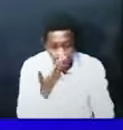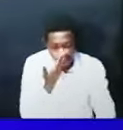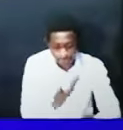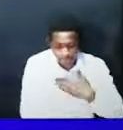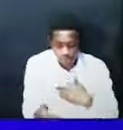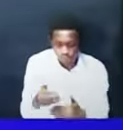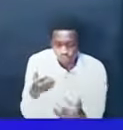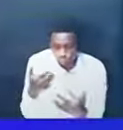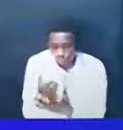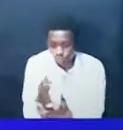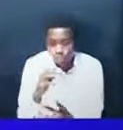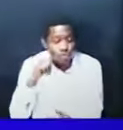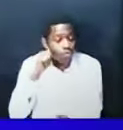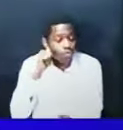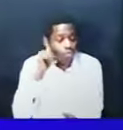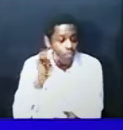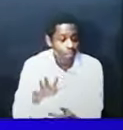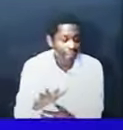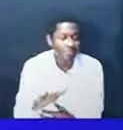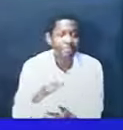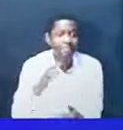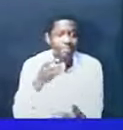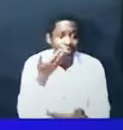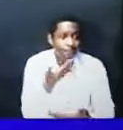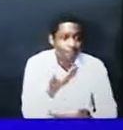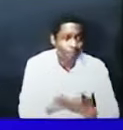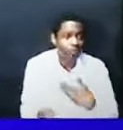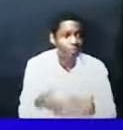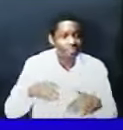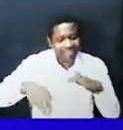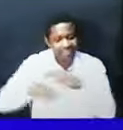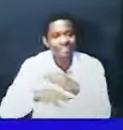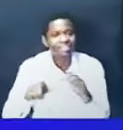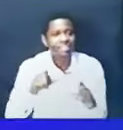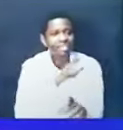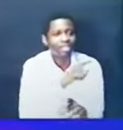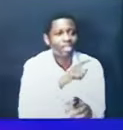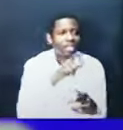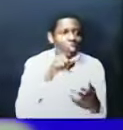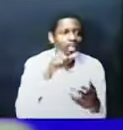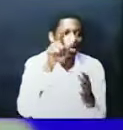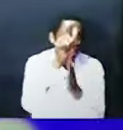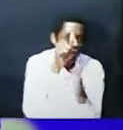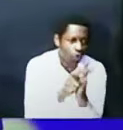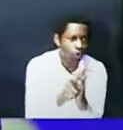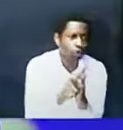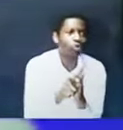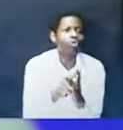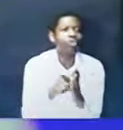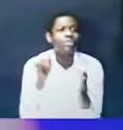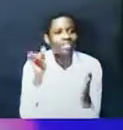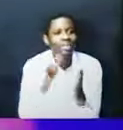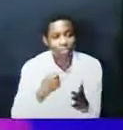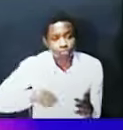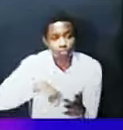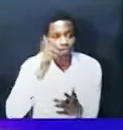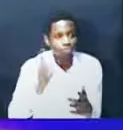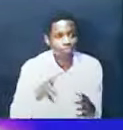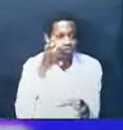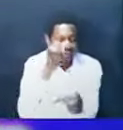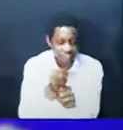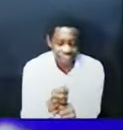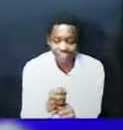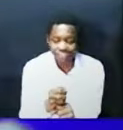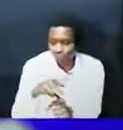law, that we might receive adoption to sonship. Ne brenu wie dro no yankopon soma ne ba oba wo